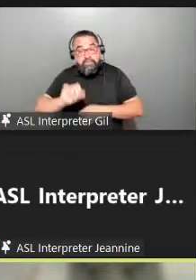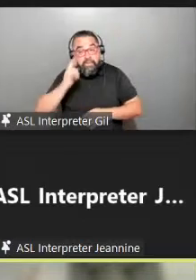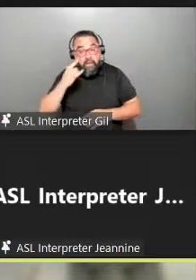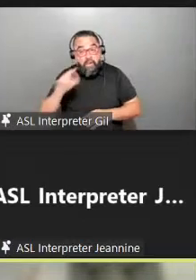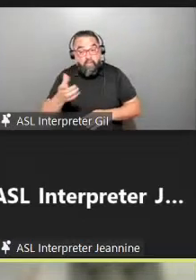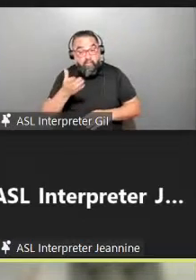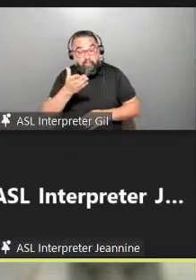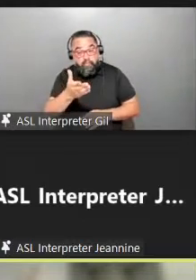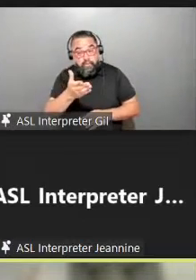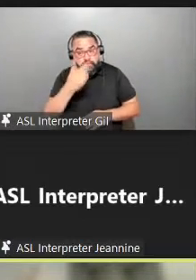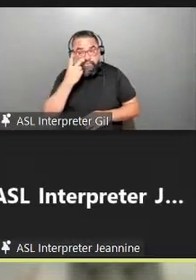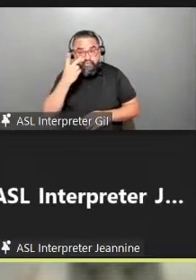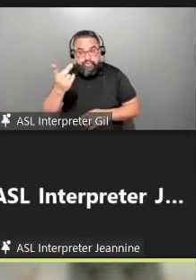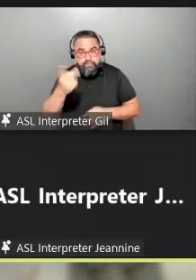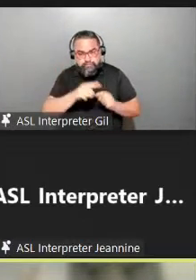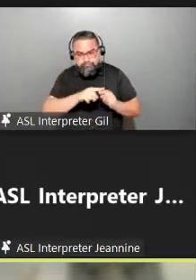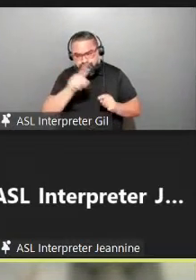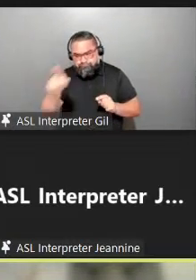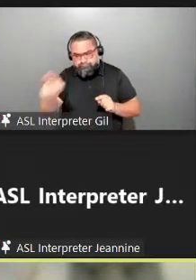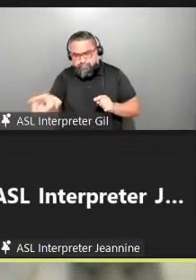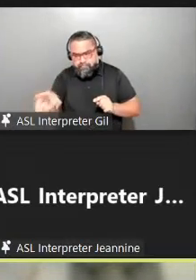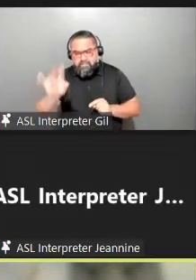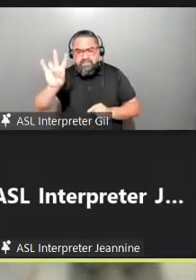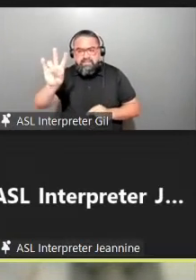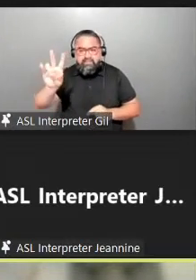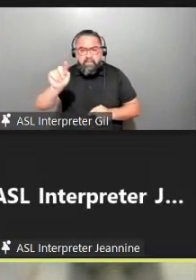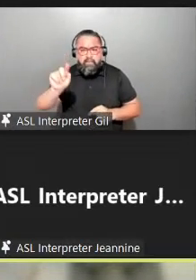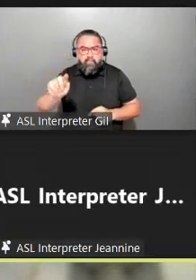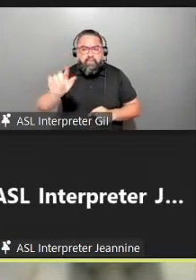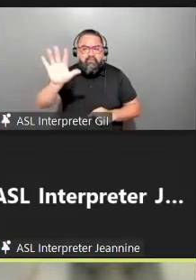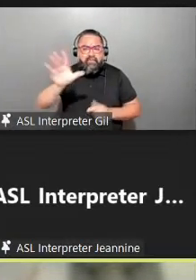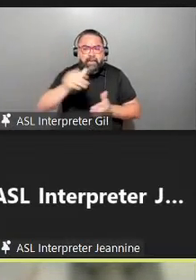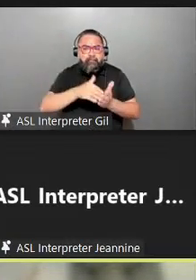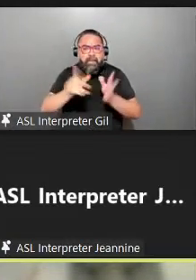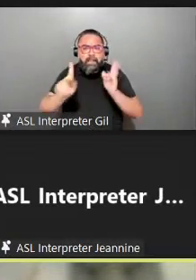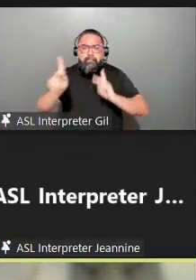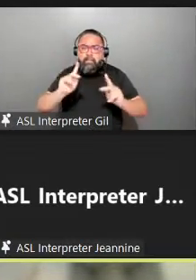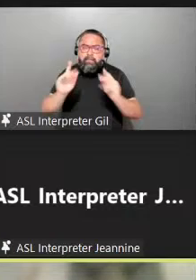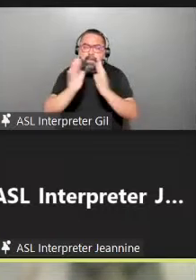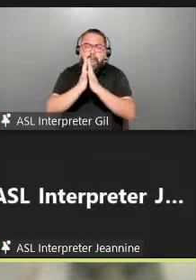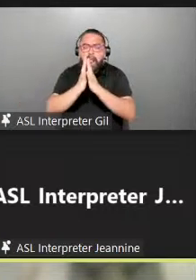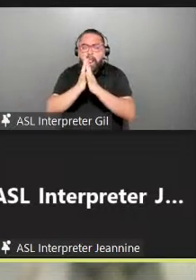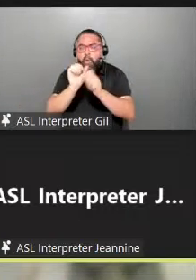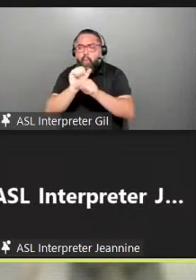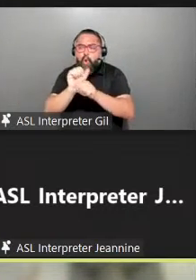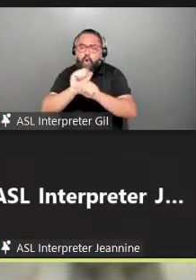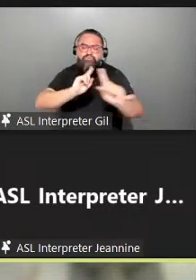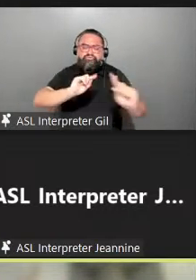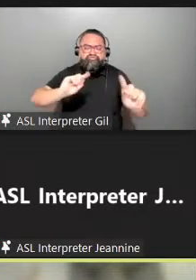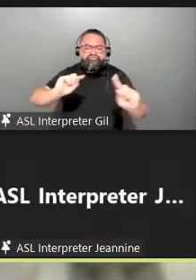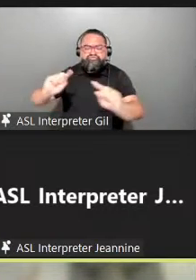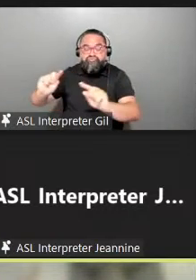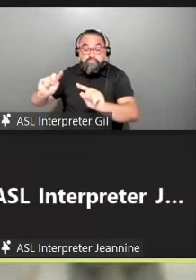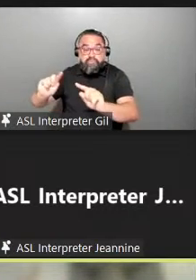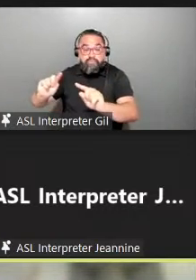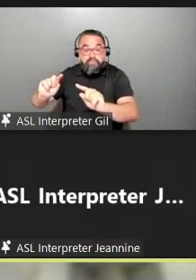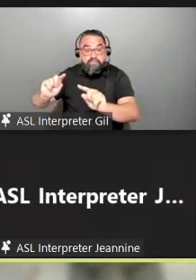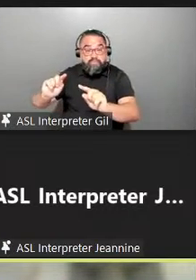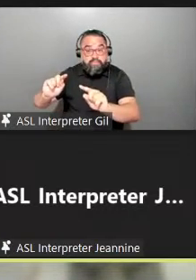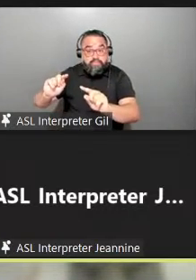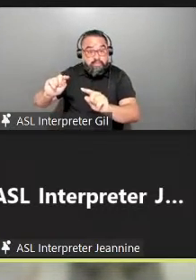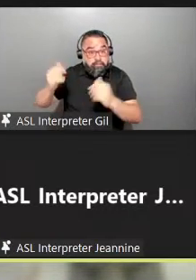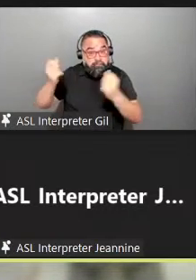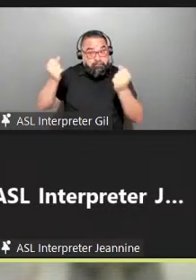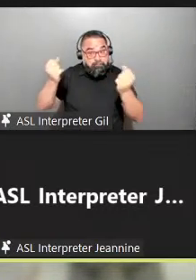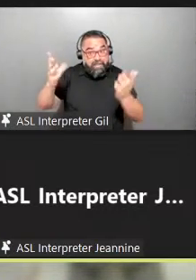million people are busy at work. Several 100,000 of them are commuting to jobs in different counties, far from where